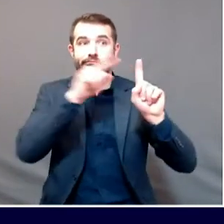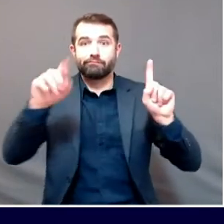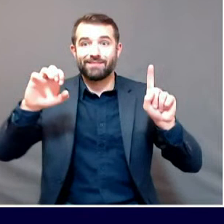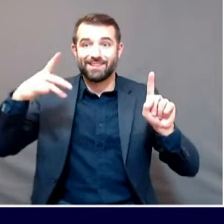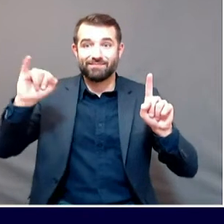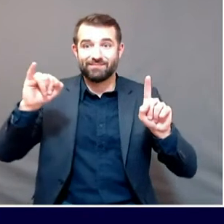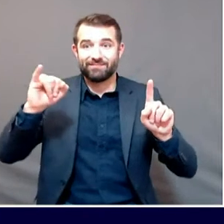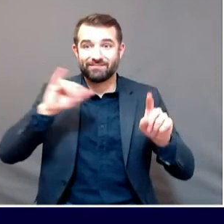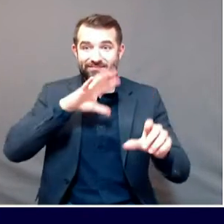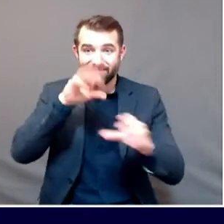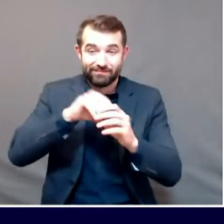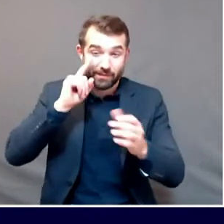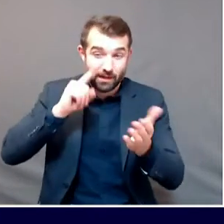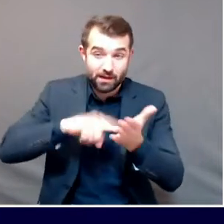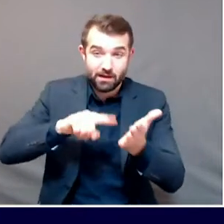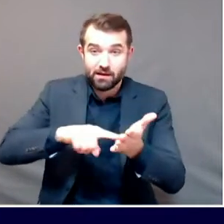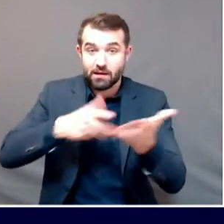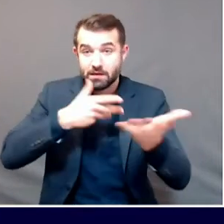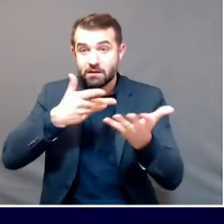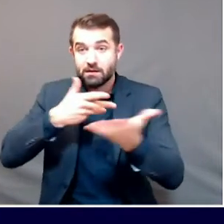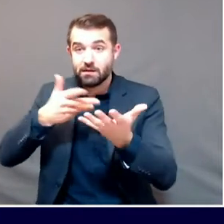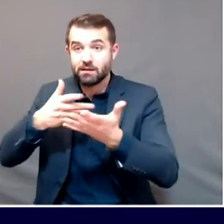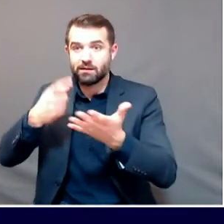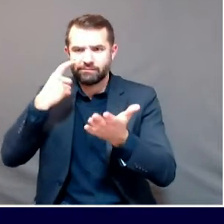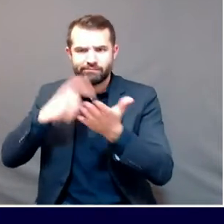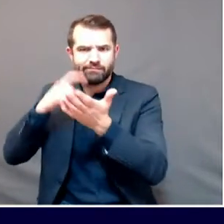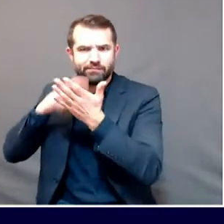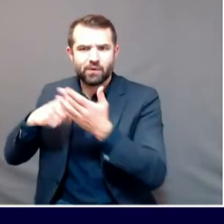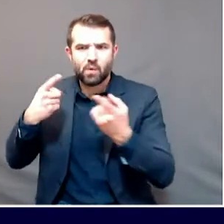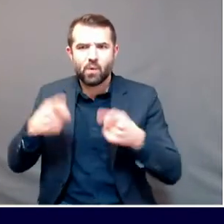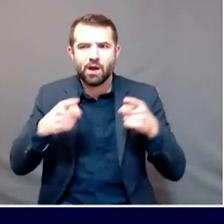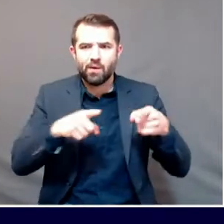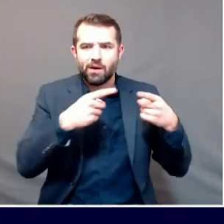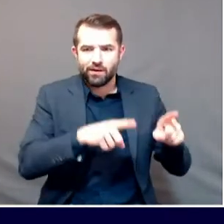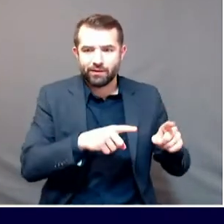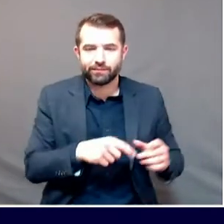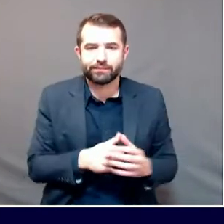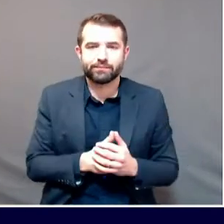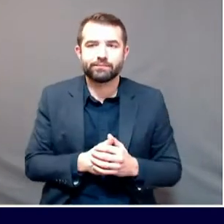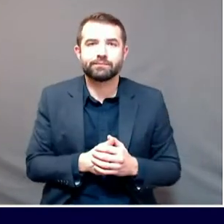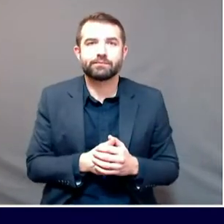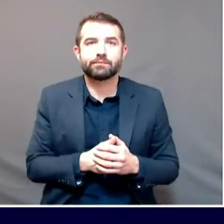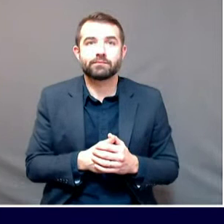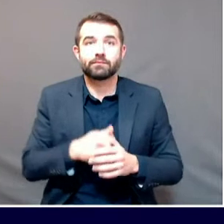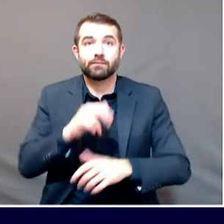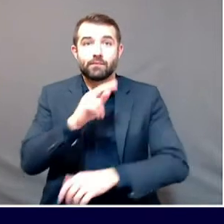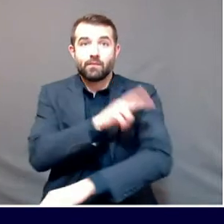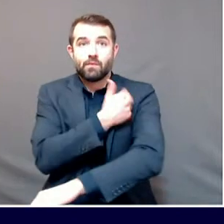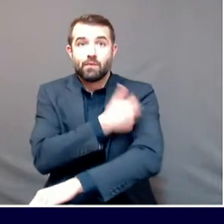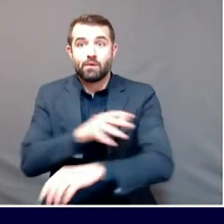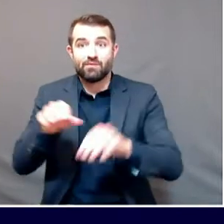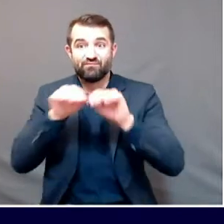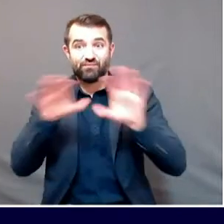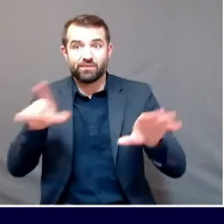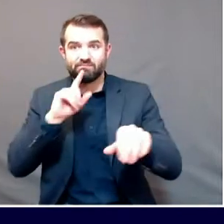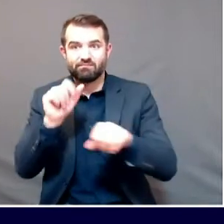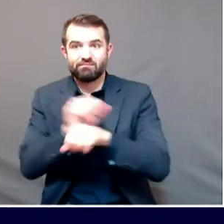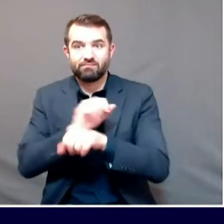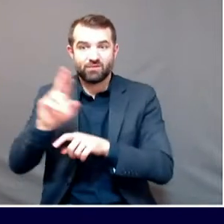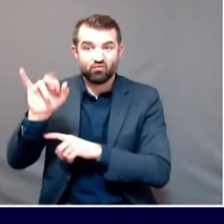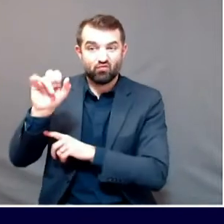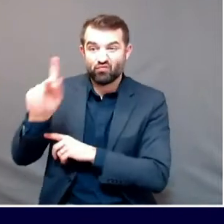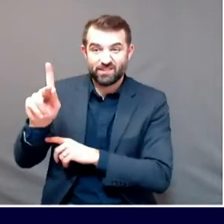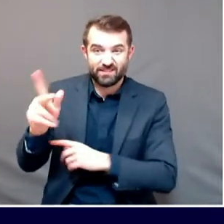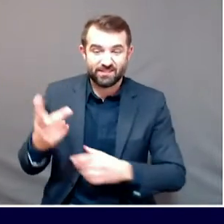in hospitals are a risk. It is one reason why among the top priorities in Maine and across